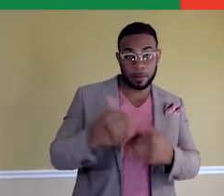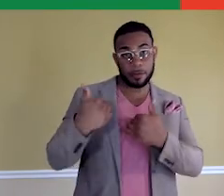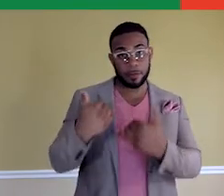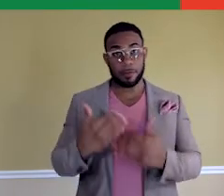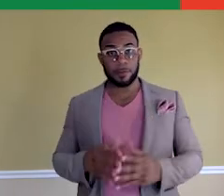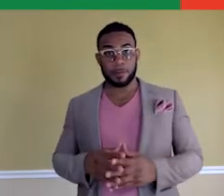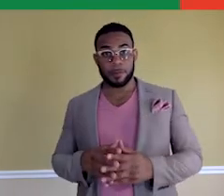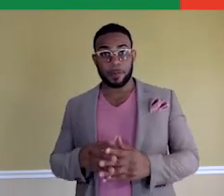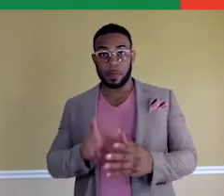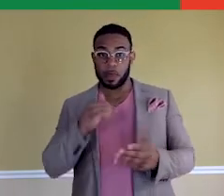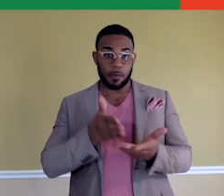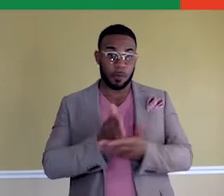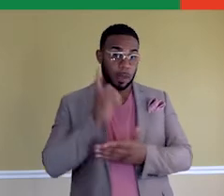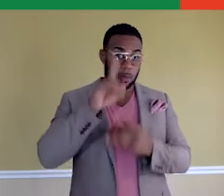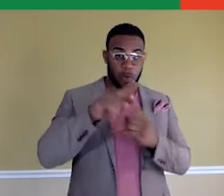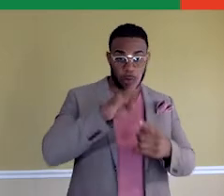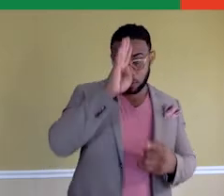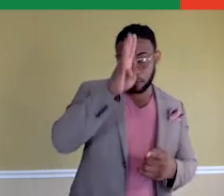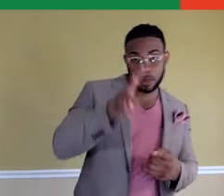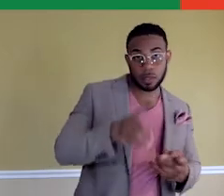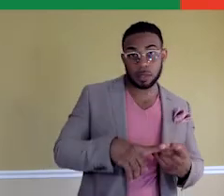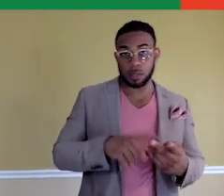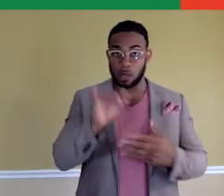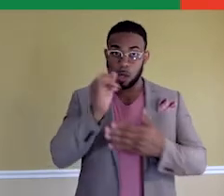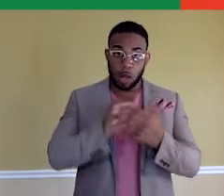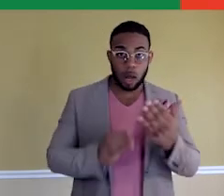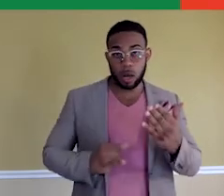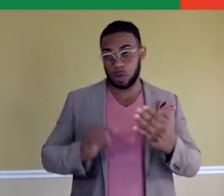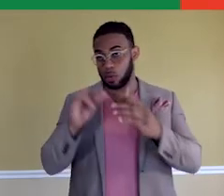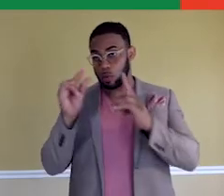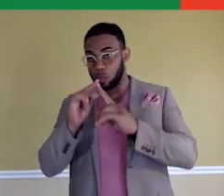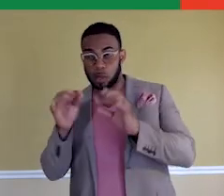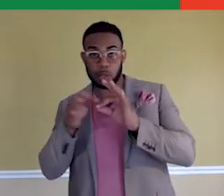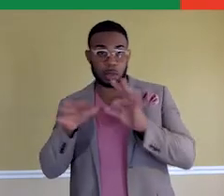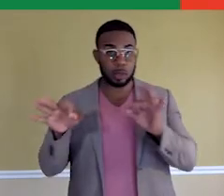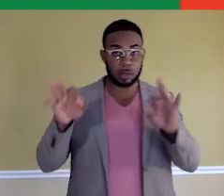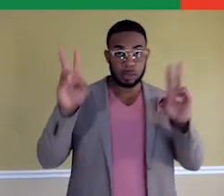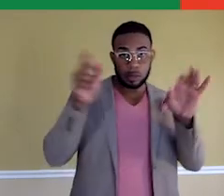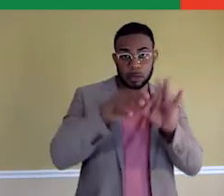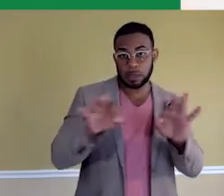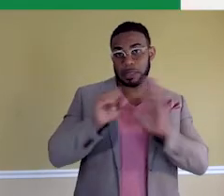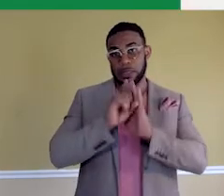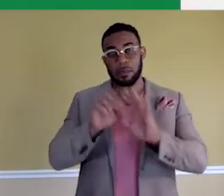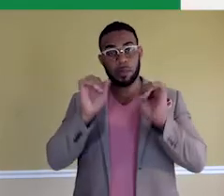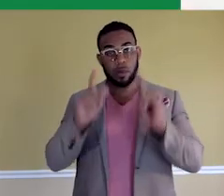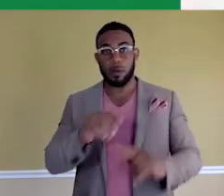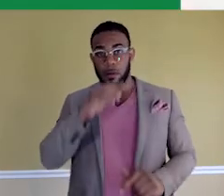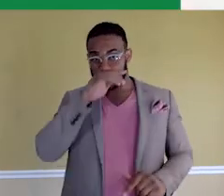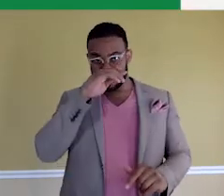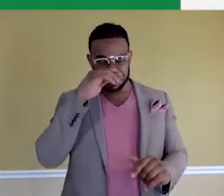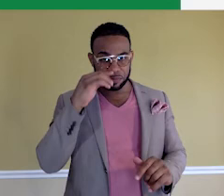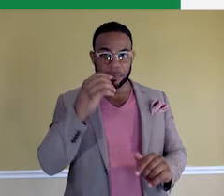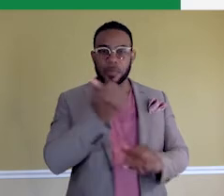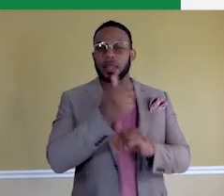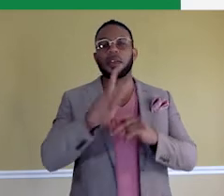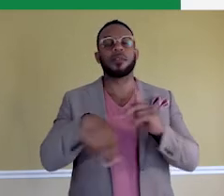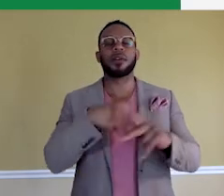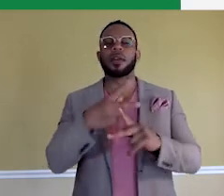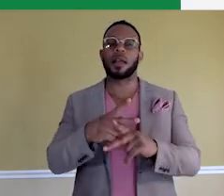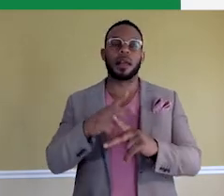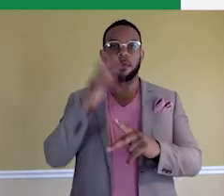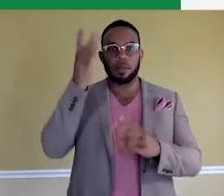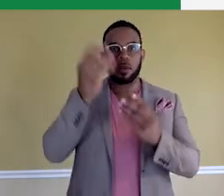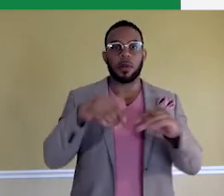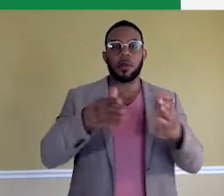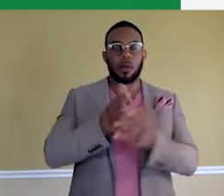arts. You have rights over your inventions, your words, your slogans, and symbols. There are several types of intellectual property